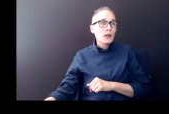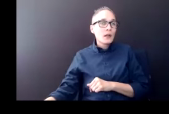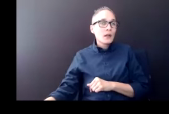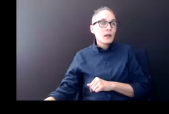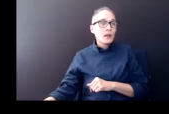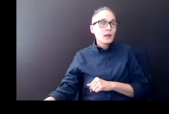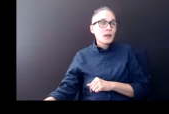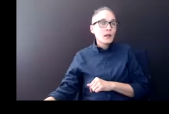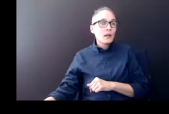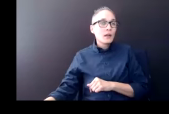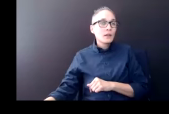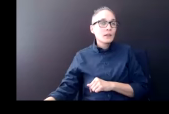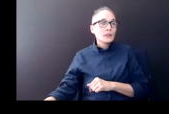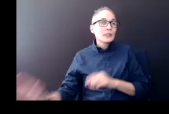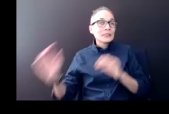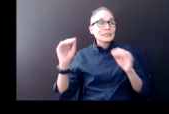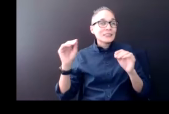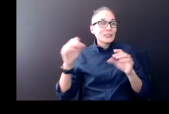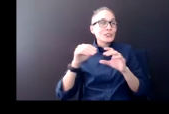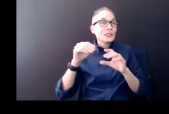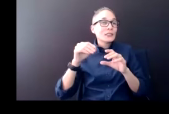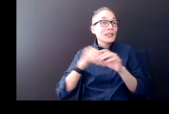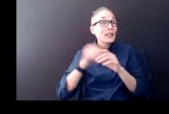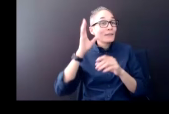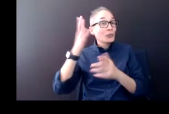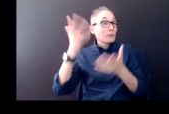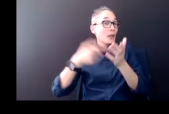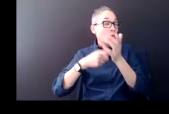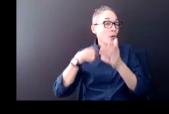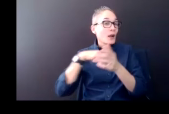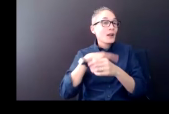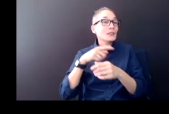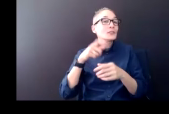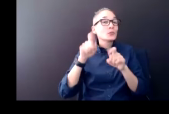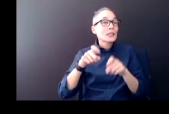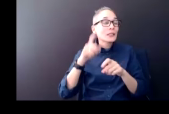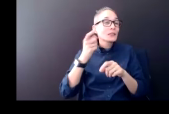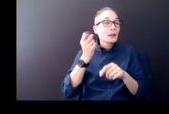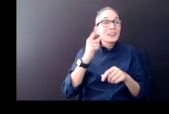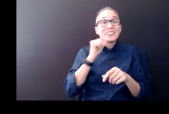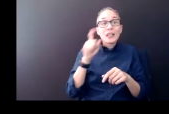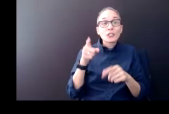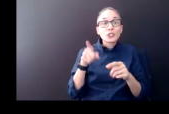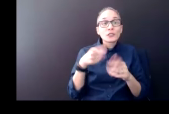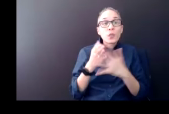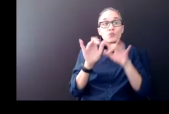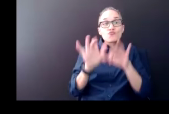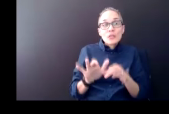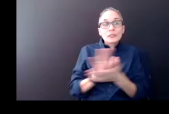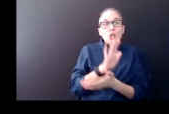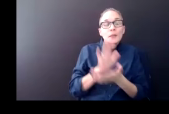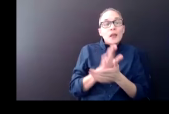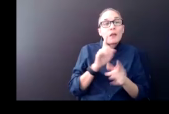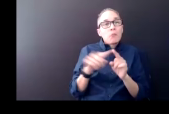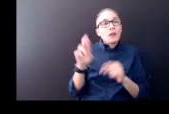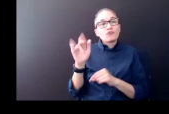sorry, so teaching in the future may require us to look for comprehension through other means other than written documents. And I think